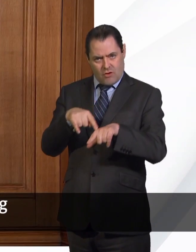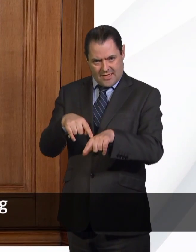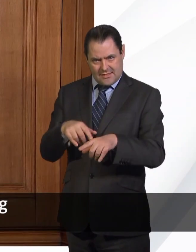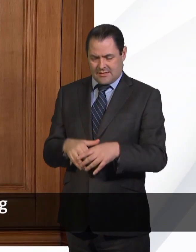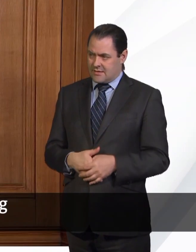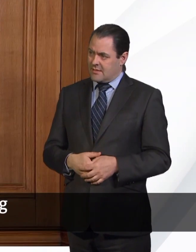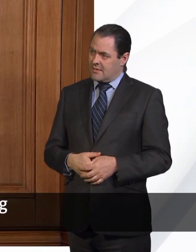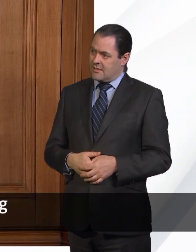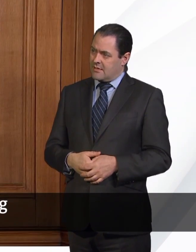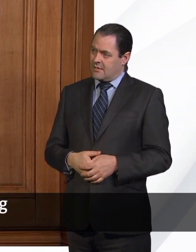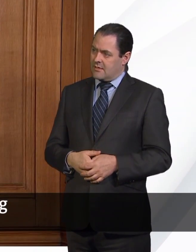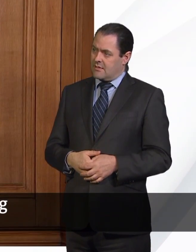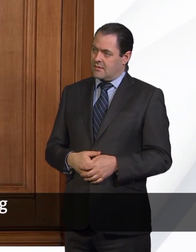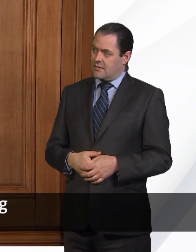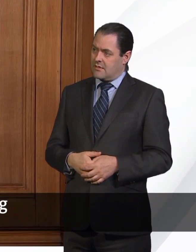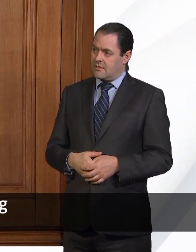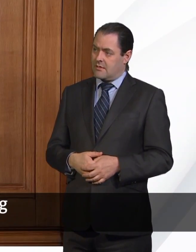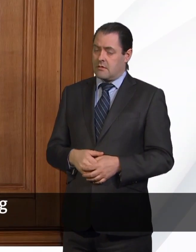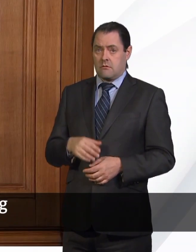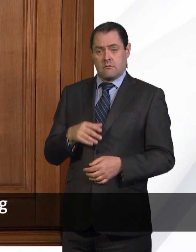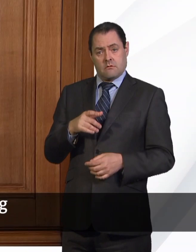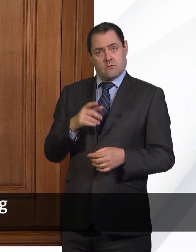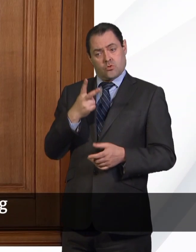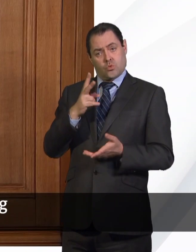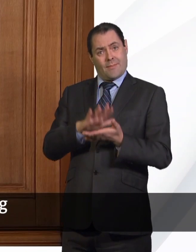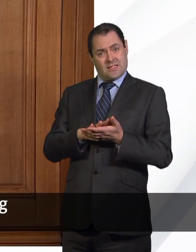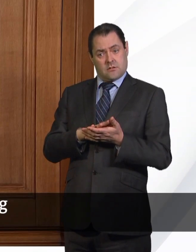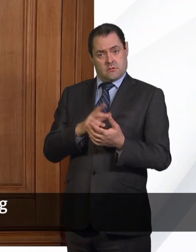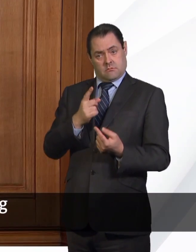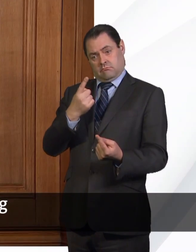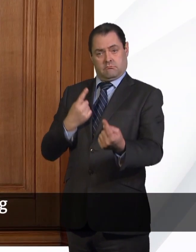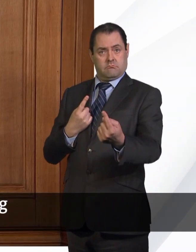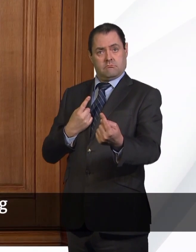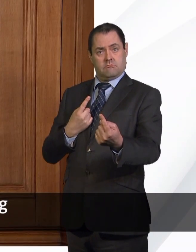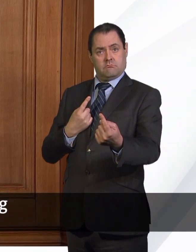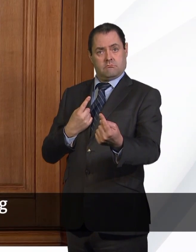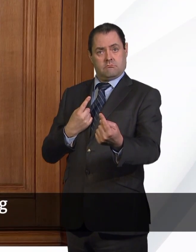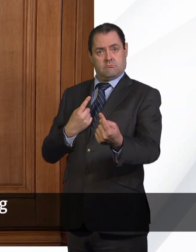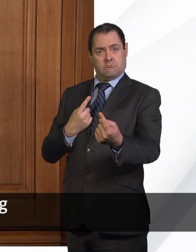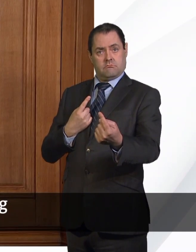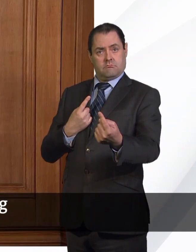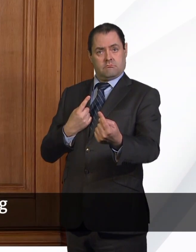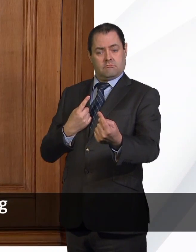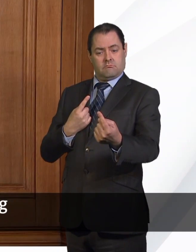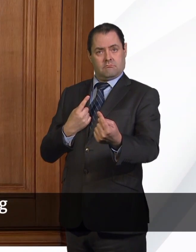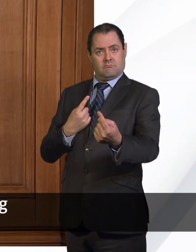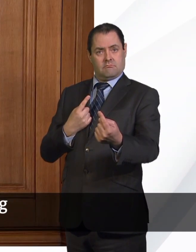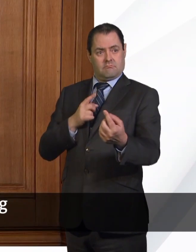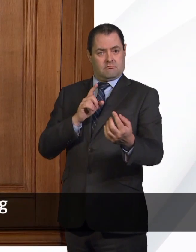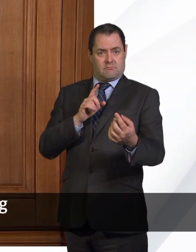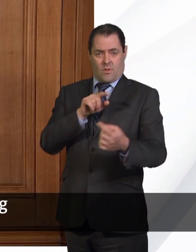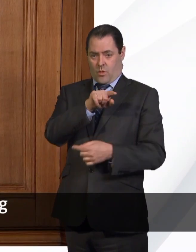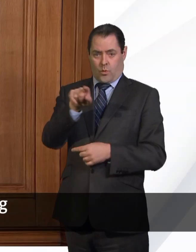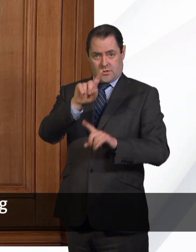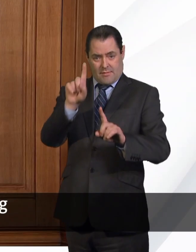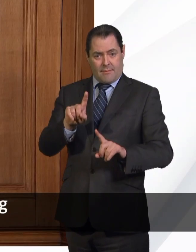and trace system. If you do maintain 2 metres distance and the contacts you've had turn out